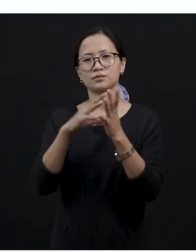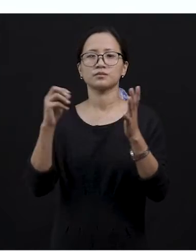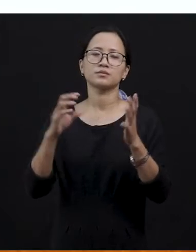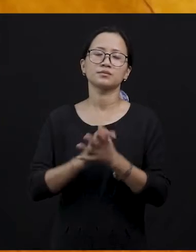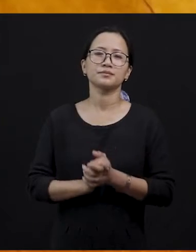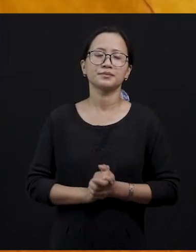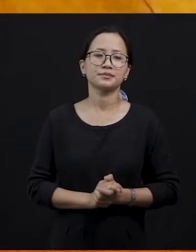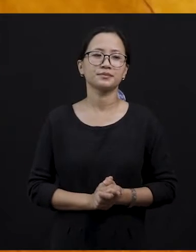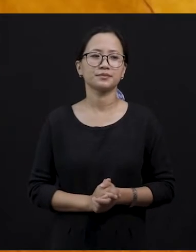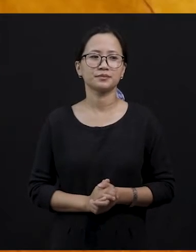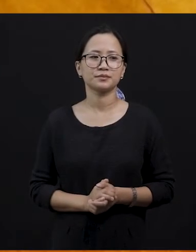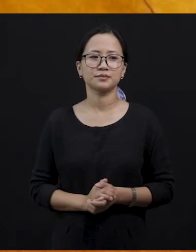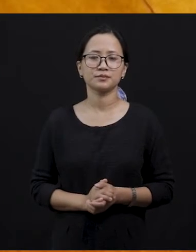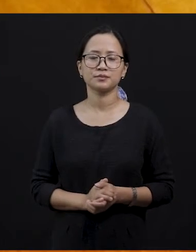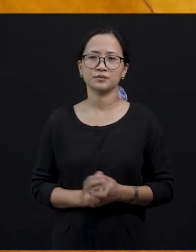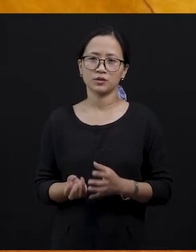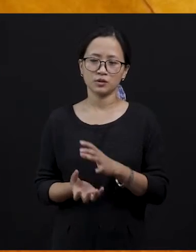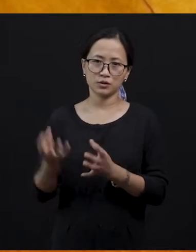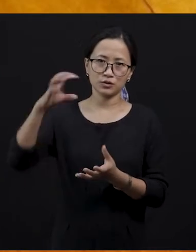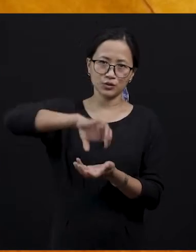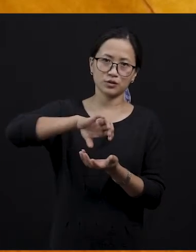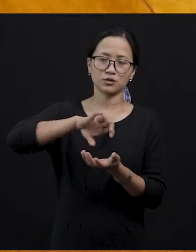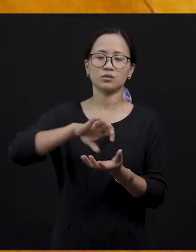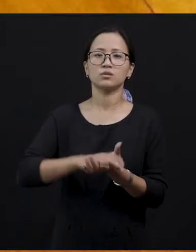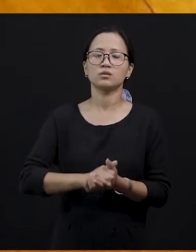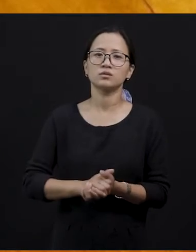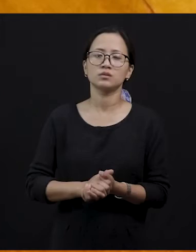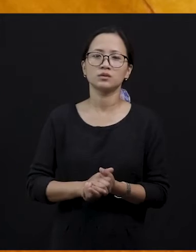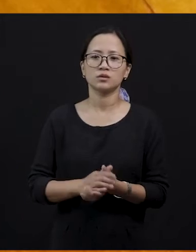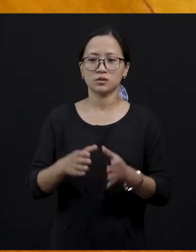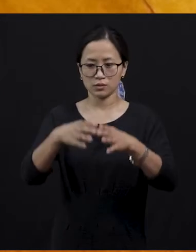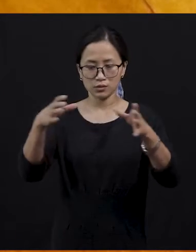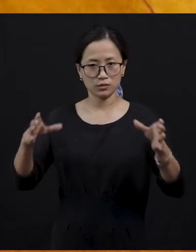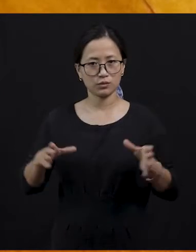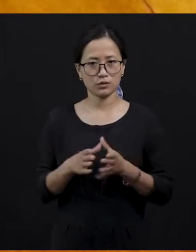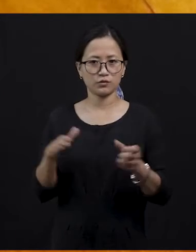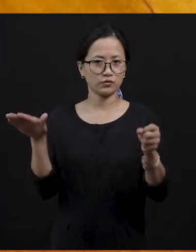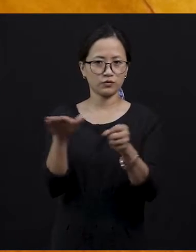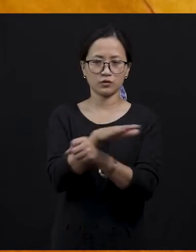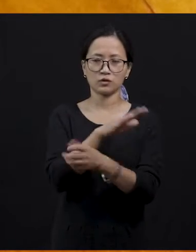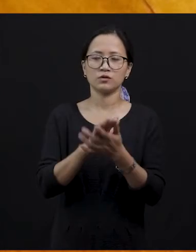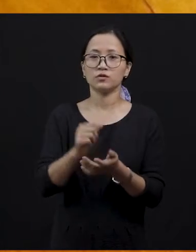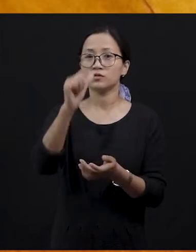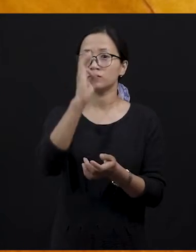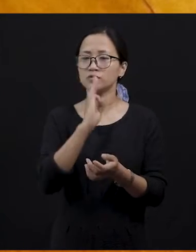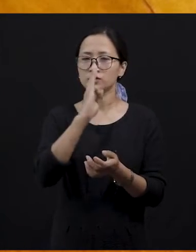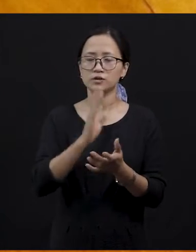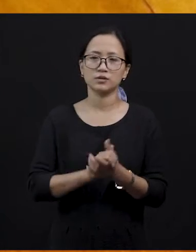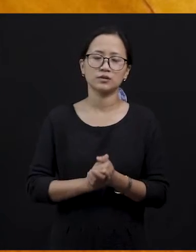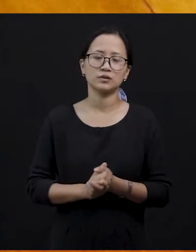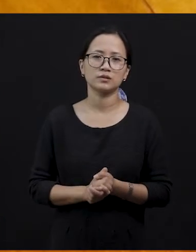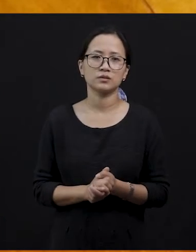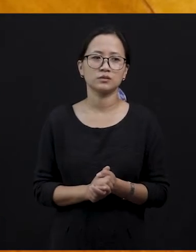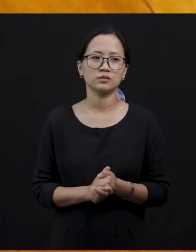do? Invert it like this on a bowl full of water. You take a bowl full of water